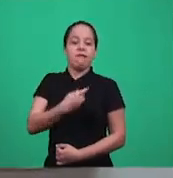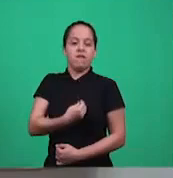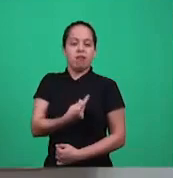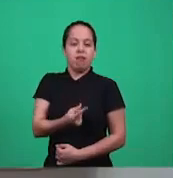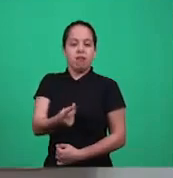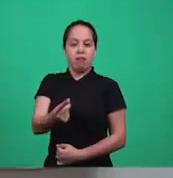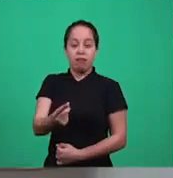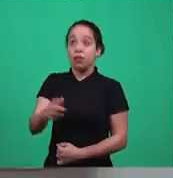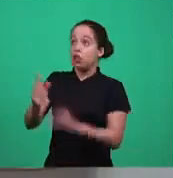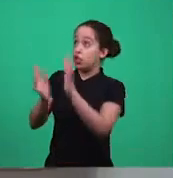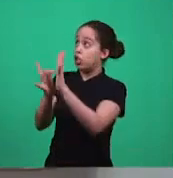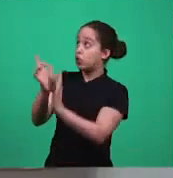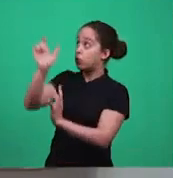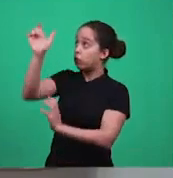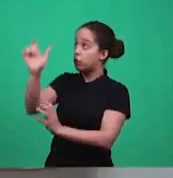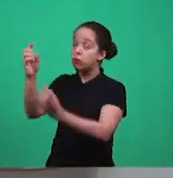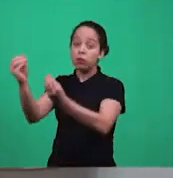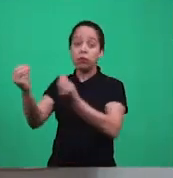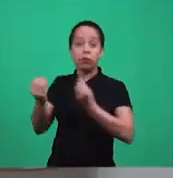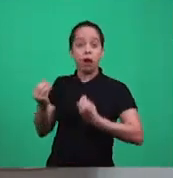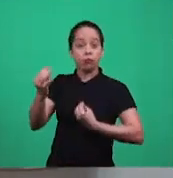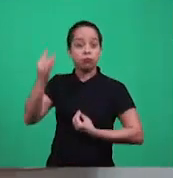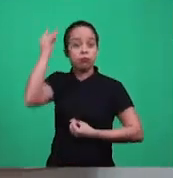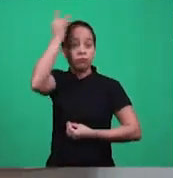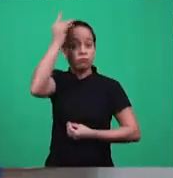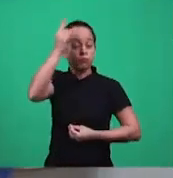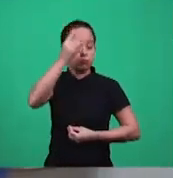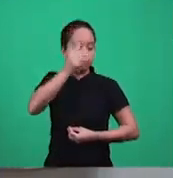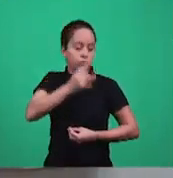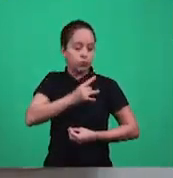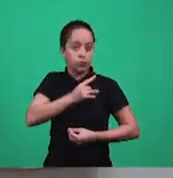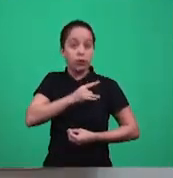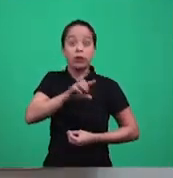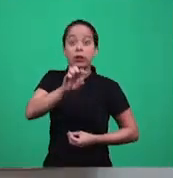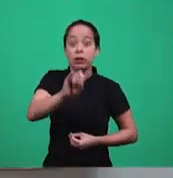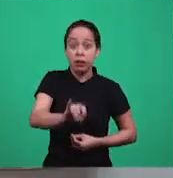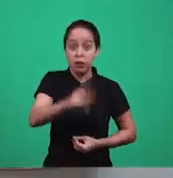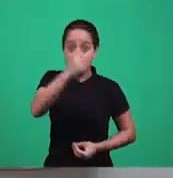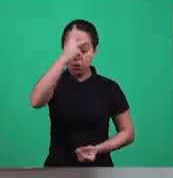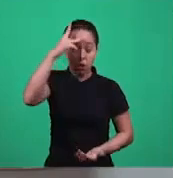sends his Holy Spirit to all those who believe in him.